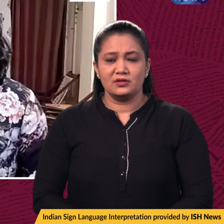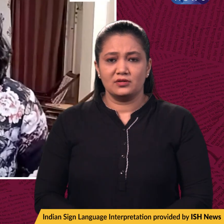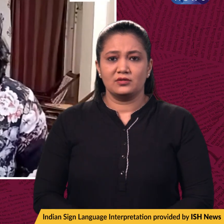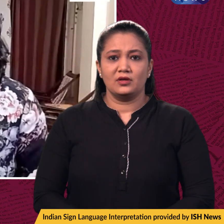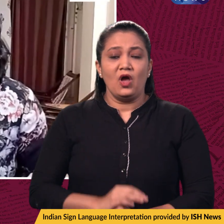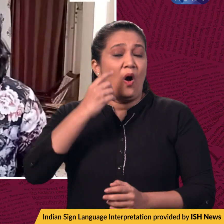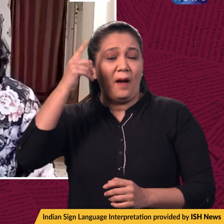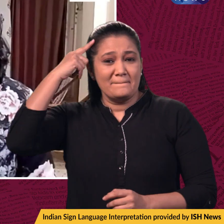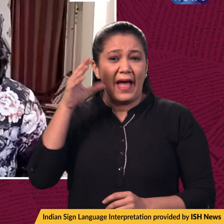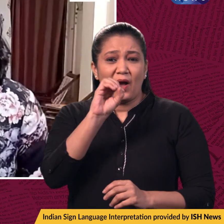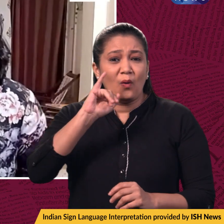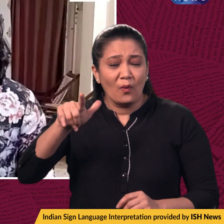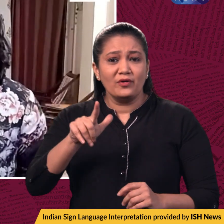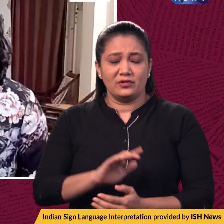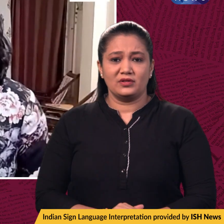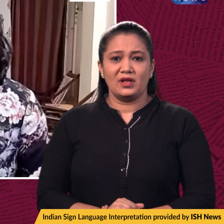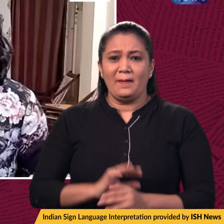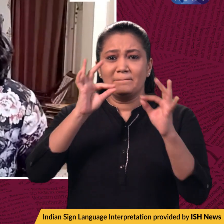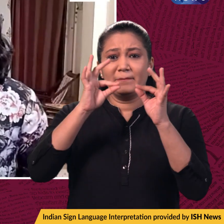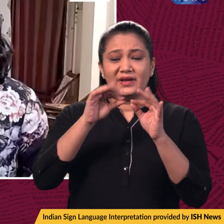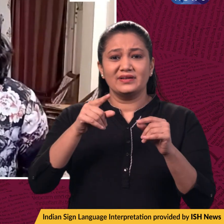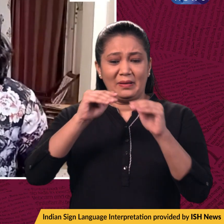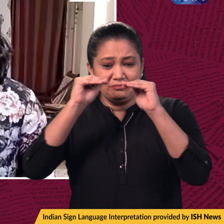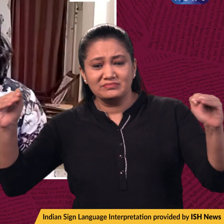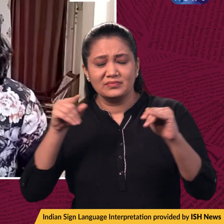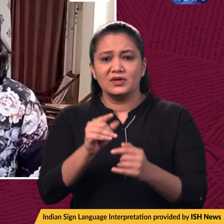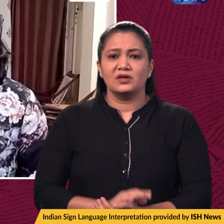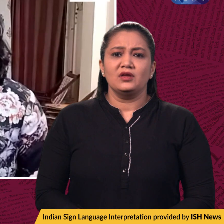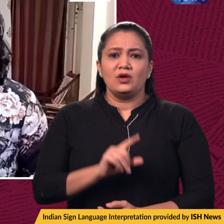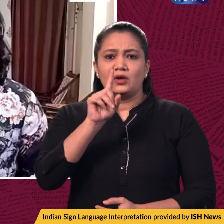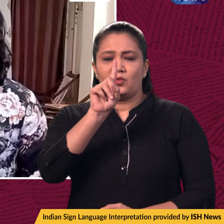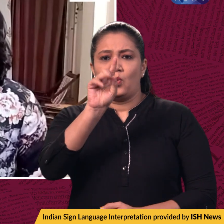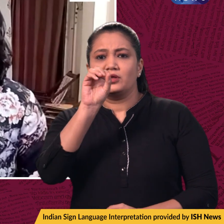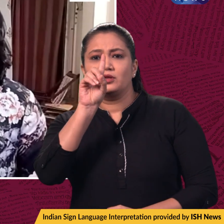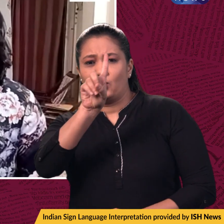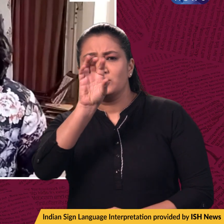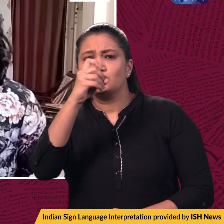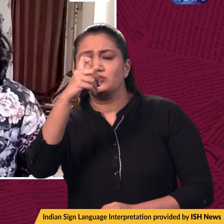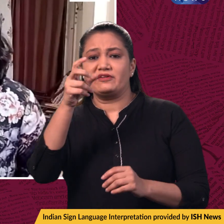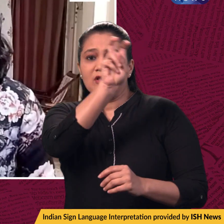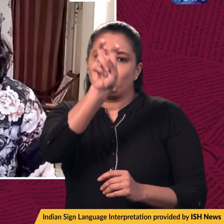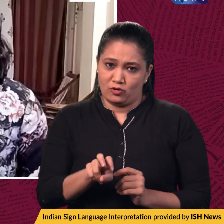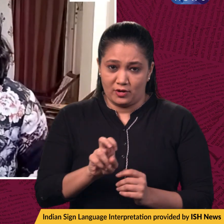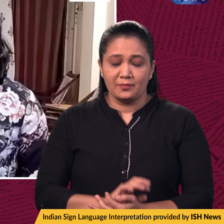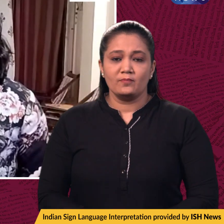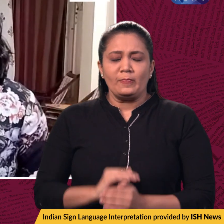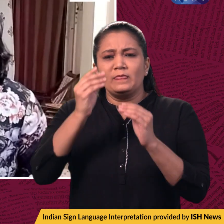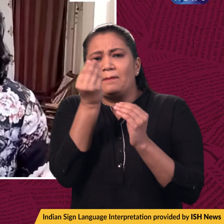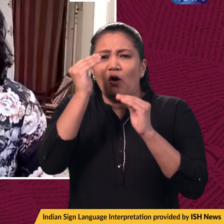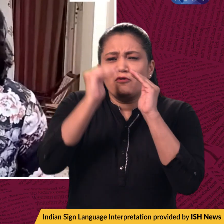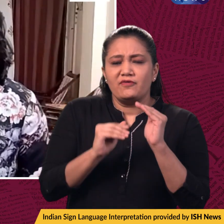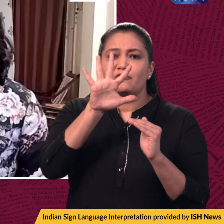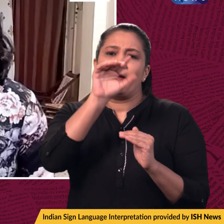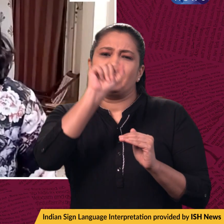Brent crude, the international benchmark, was trading at about $107 per barrel, down